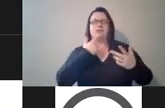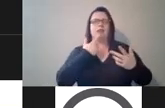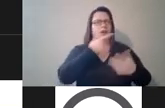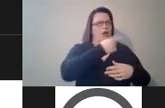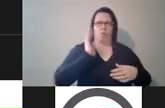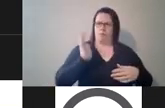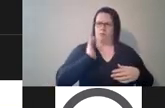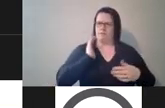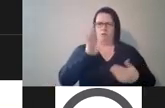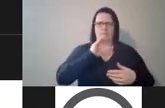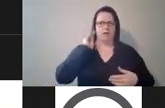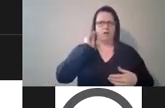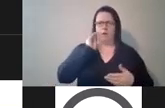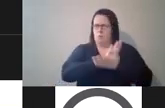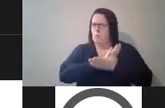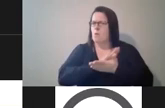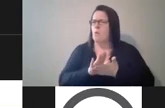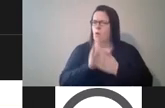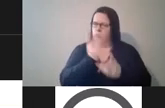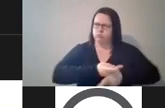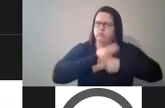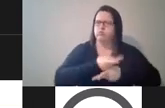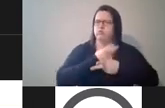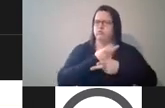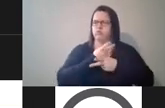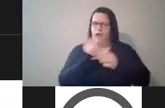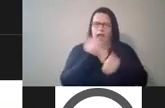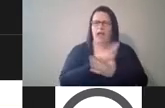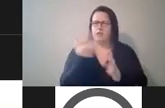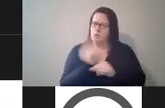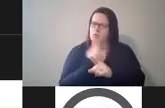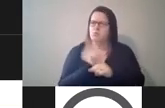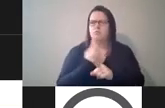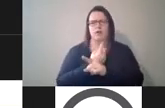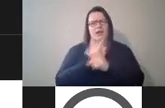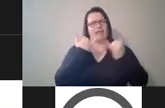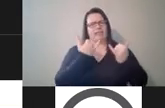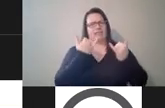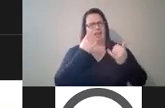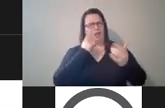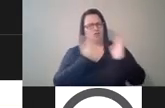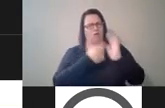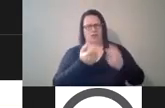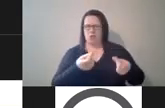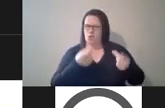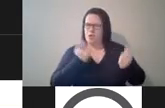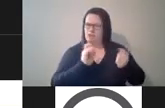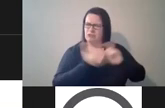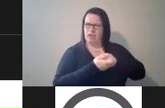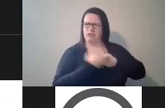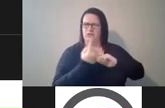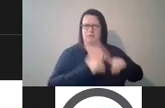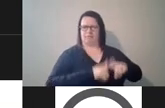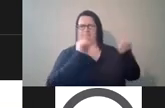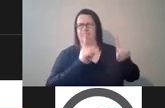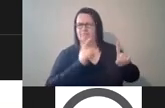their home before, or you speak with collateral sources and you say that something has really kind of changed with the person, that there's something really different. They're